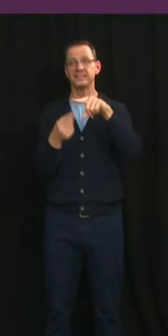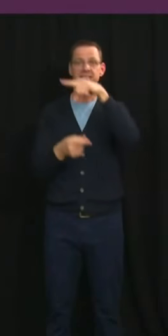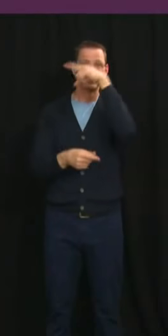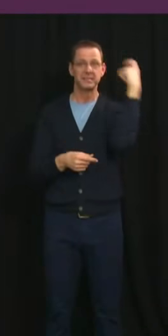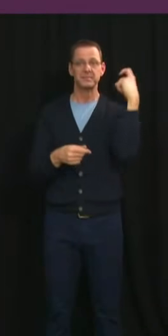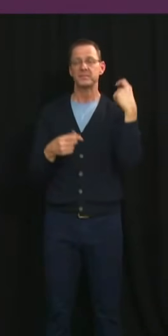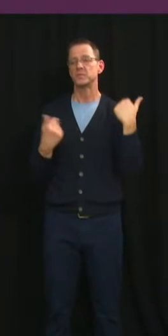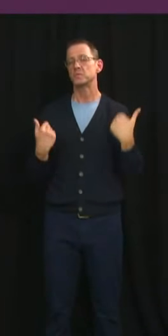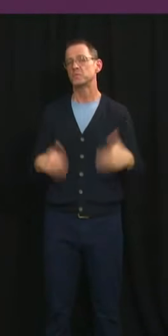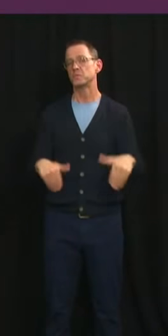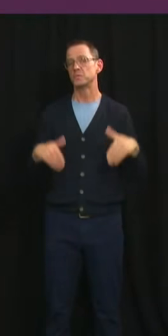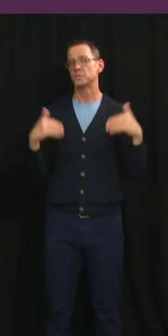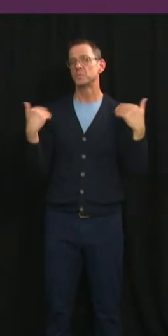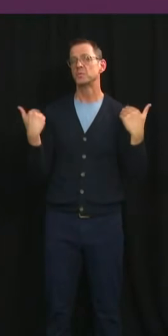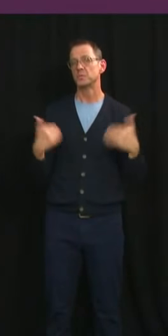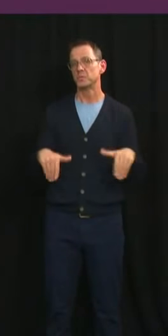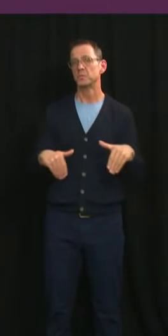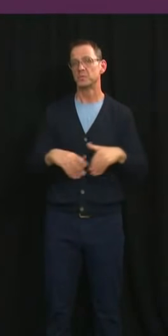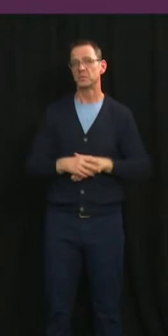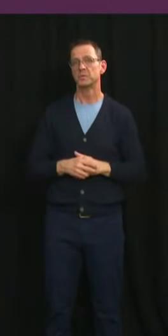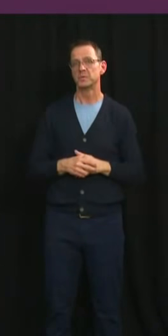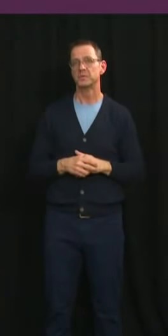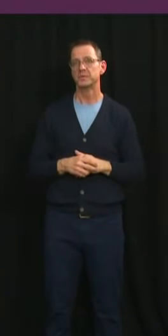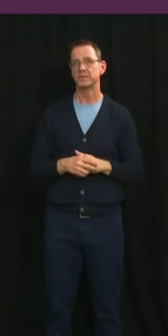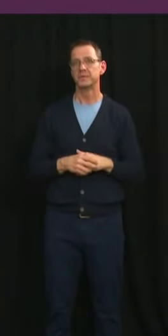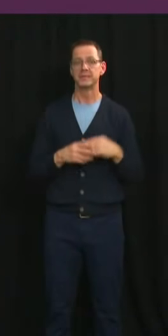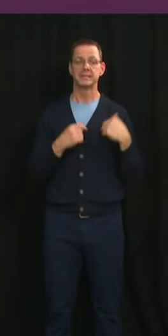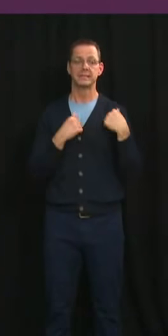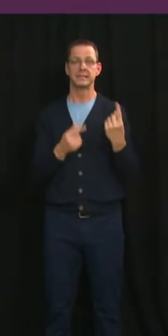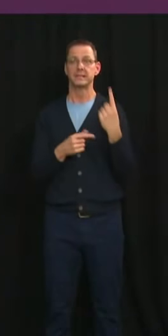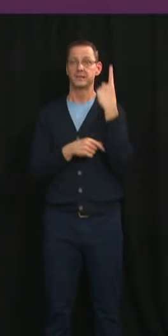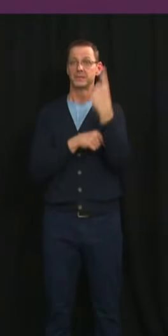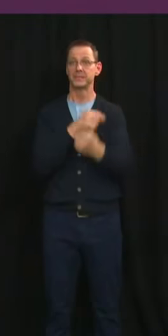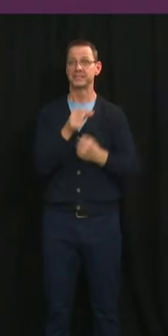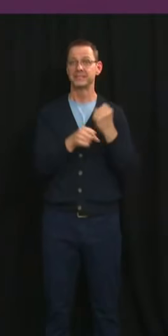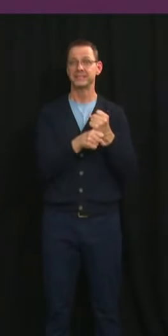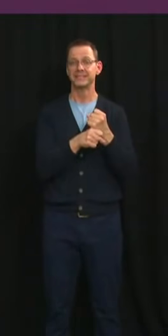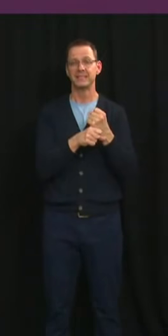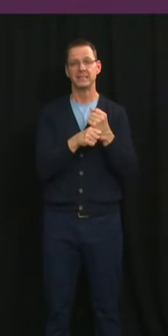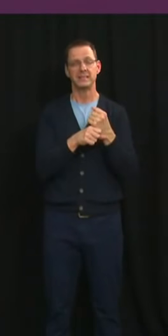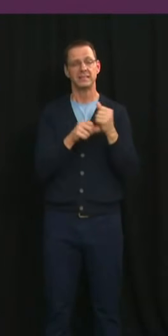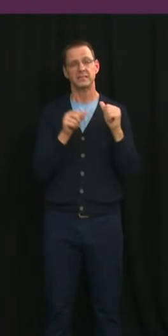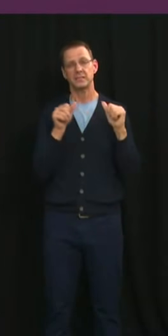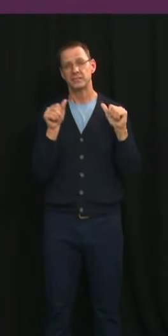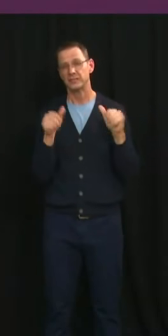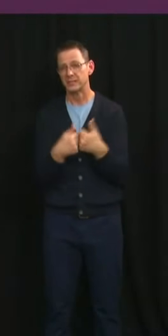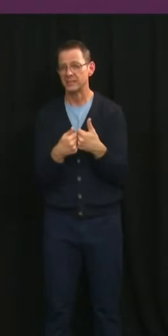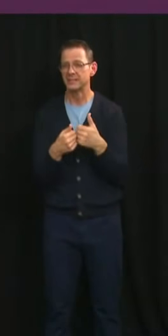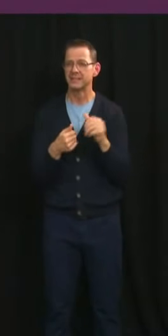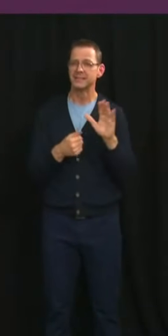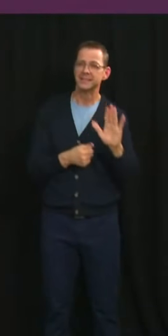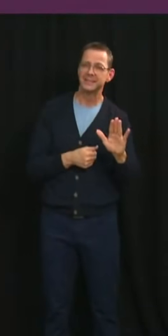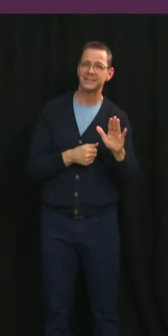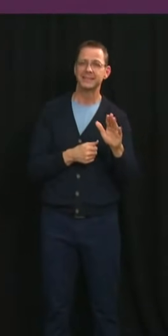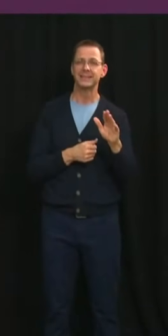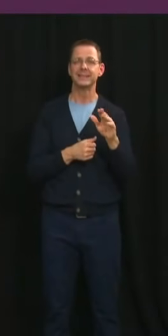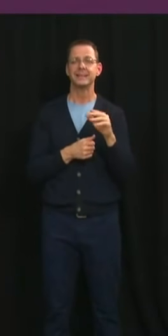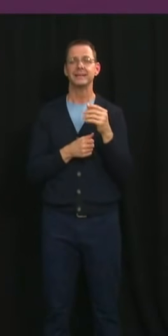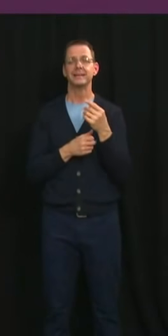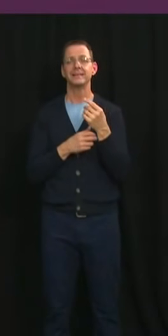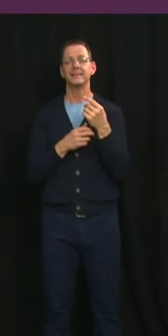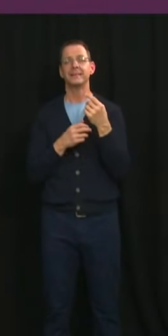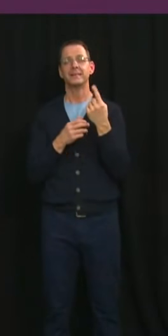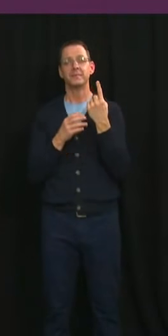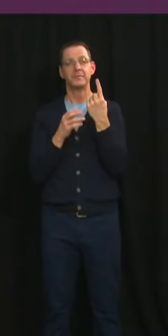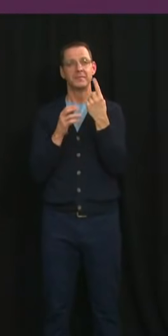has been a challenging pandemic, and we have one more hill to climb. I ask all Albertans to do their part and abide by the restrictions in